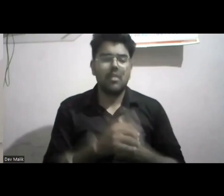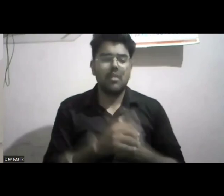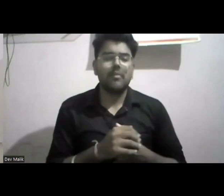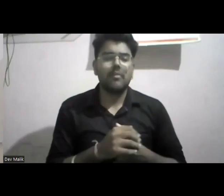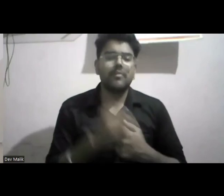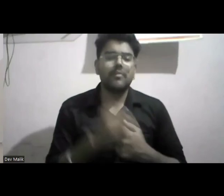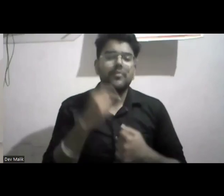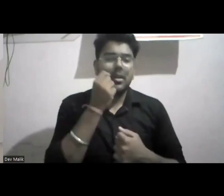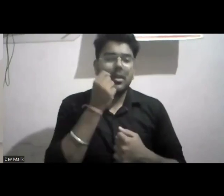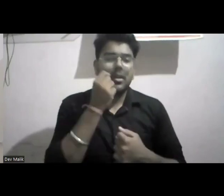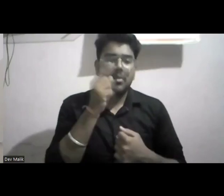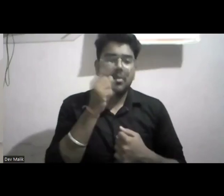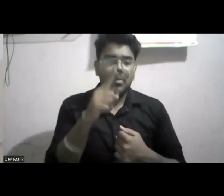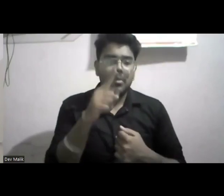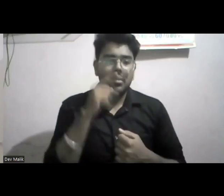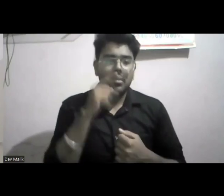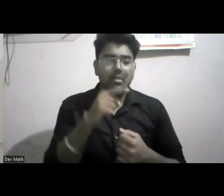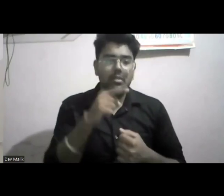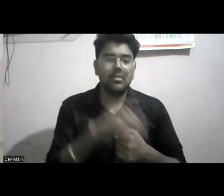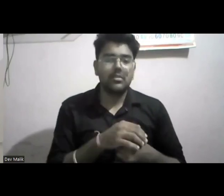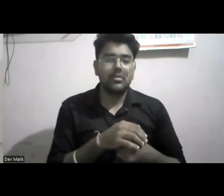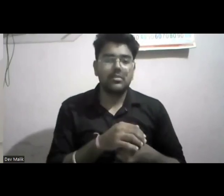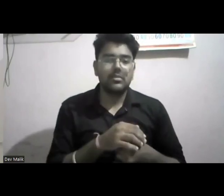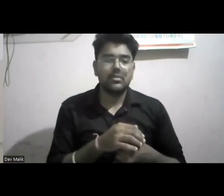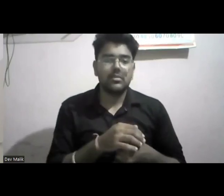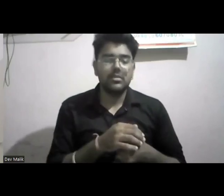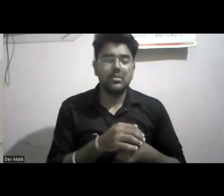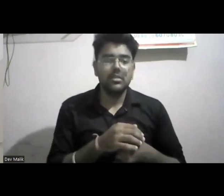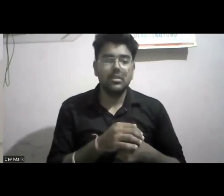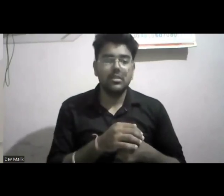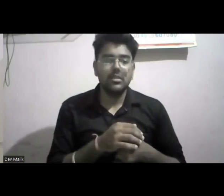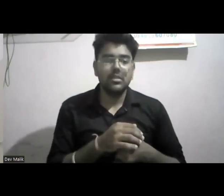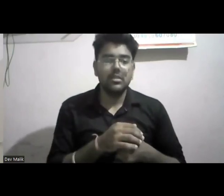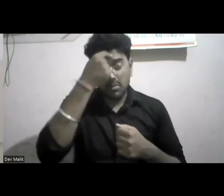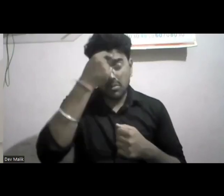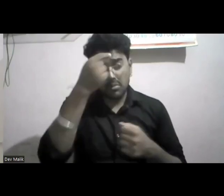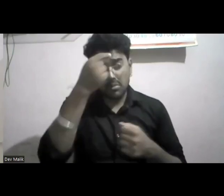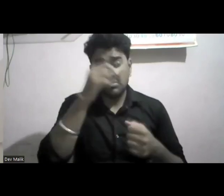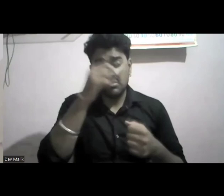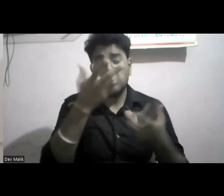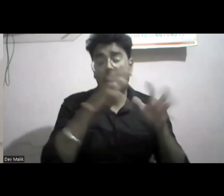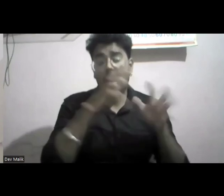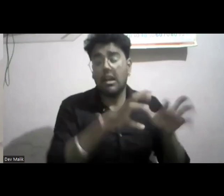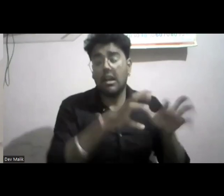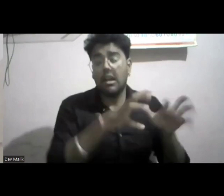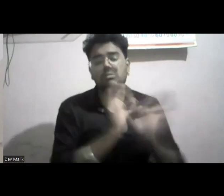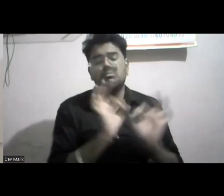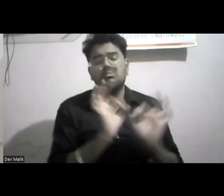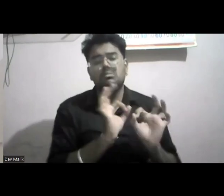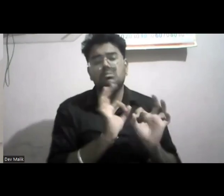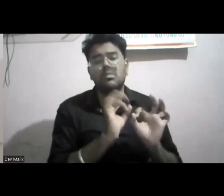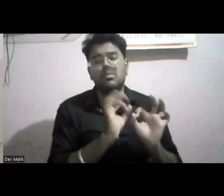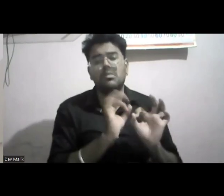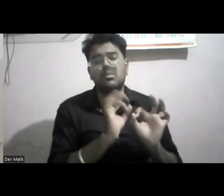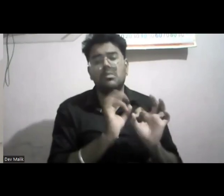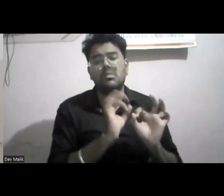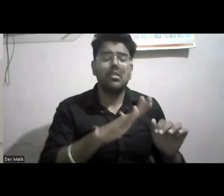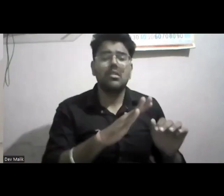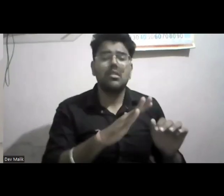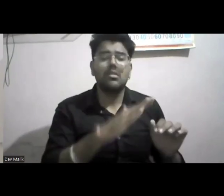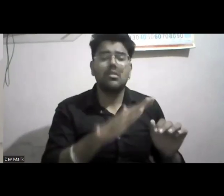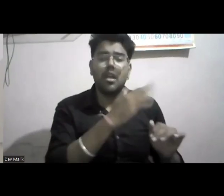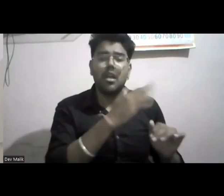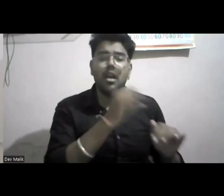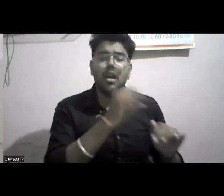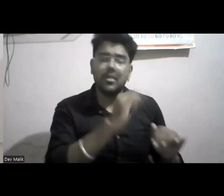put their unresolved issues onto their children. Right, because parents might also